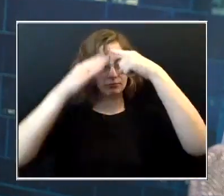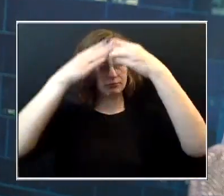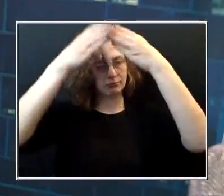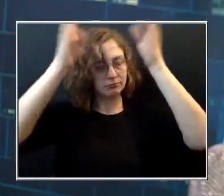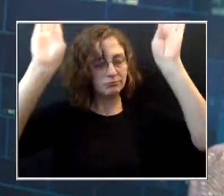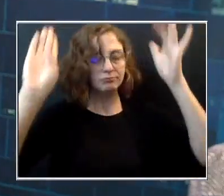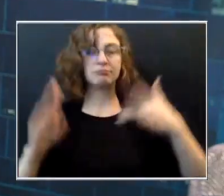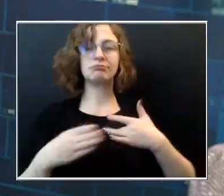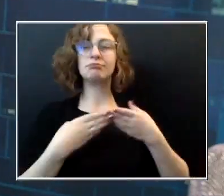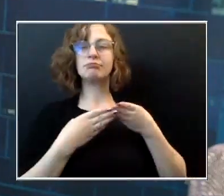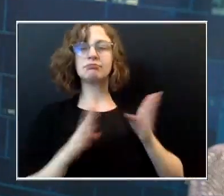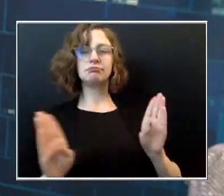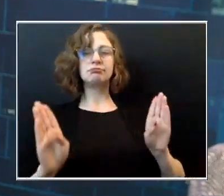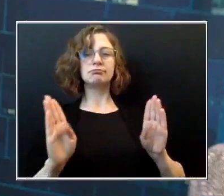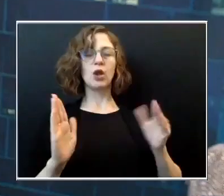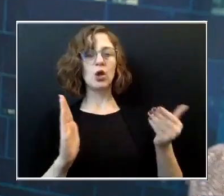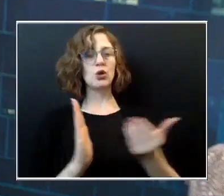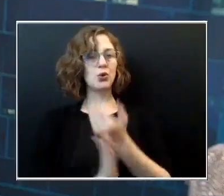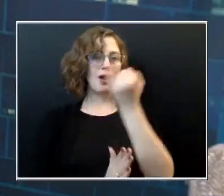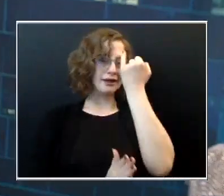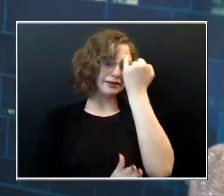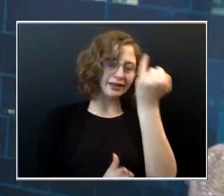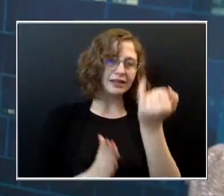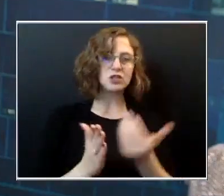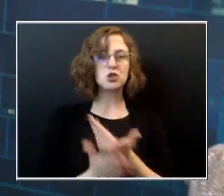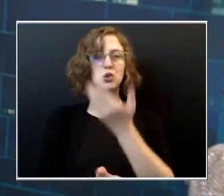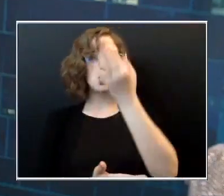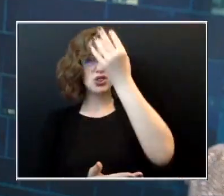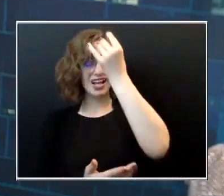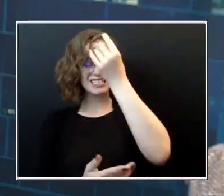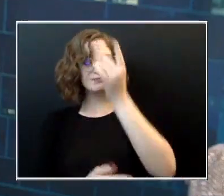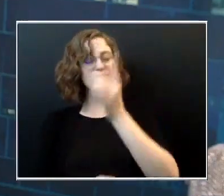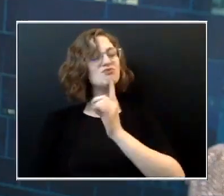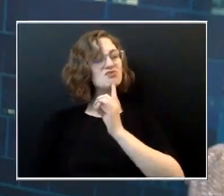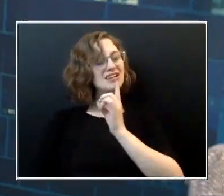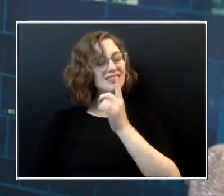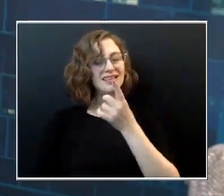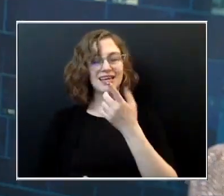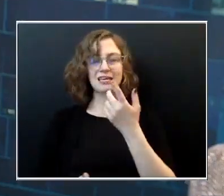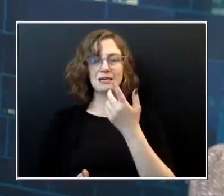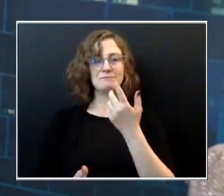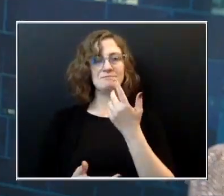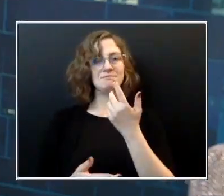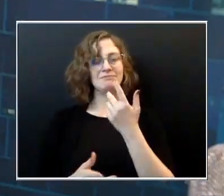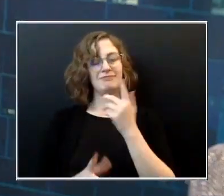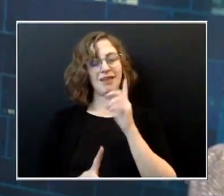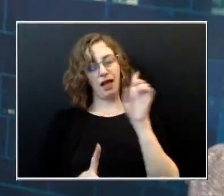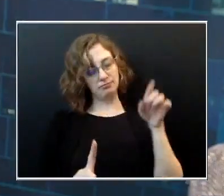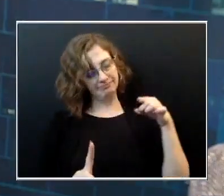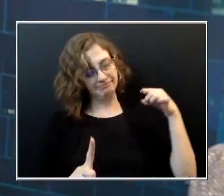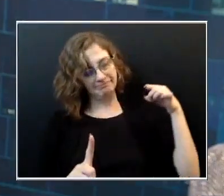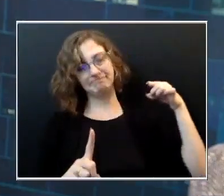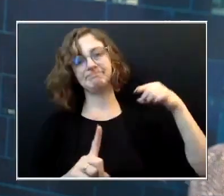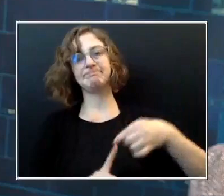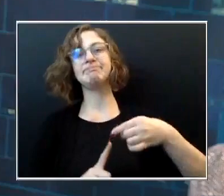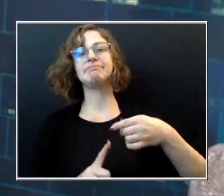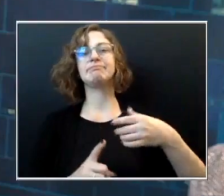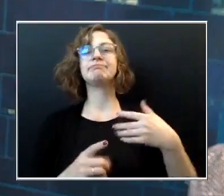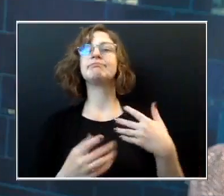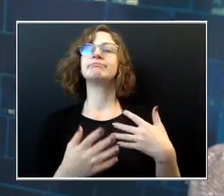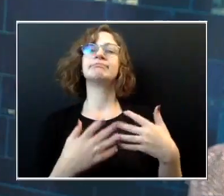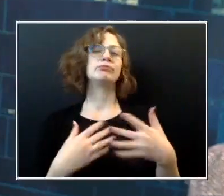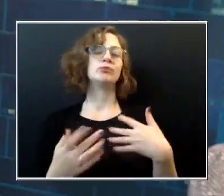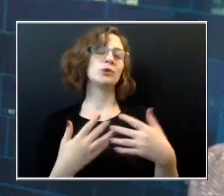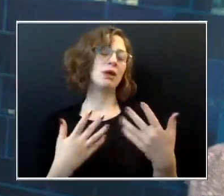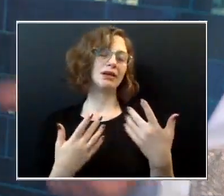thoughts. But at the end of the day, what we're really trying to do, whether we're talking back in the midst of COVID, of using the rules of infection prevention